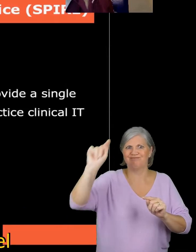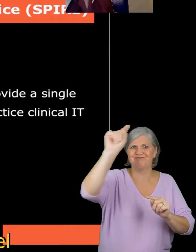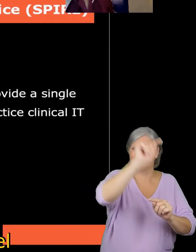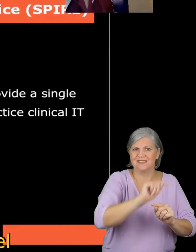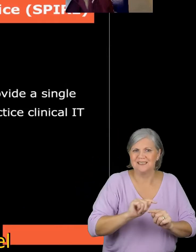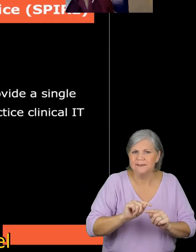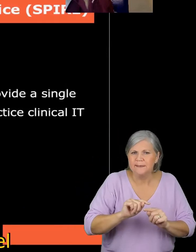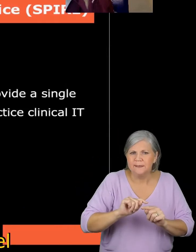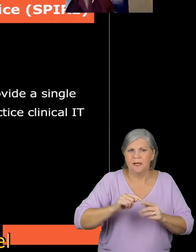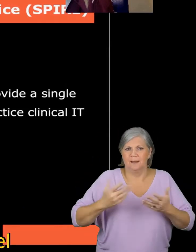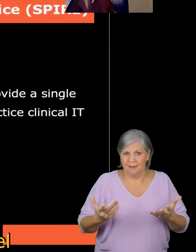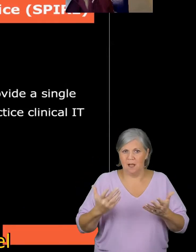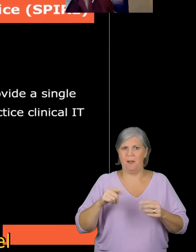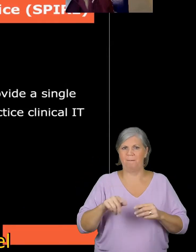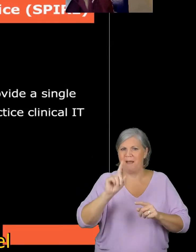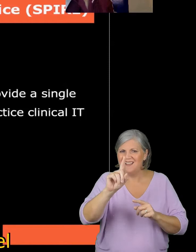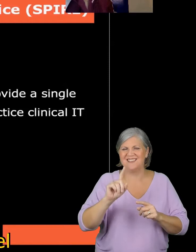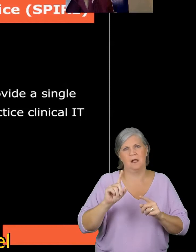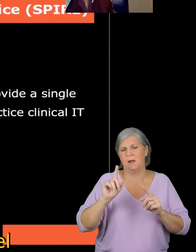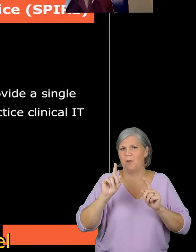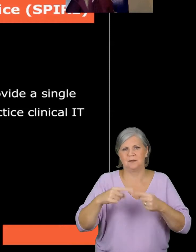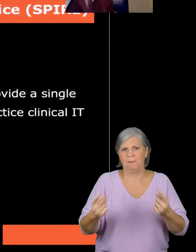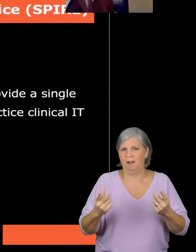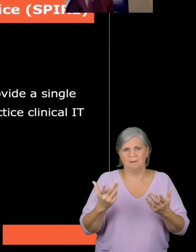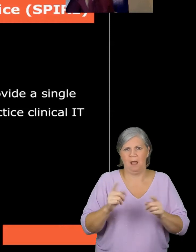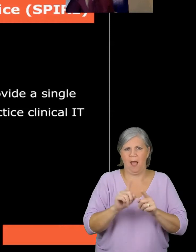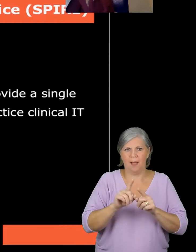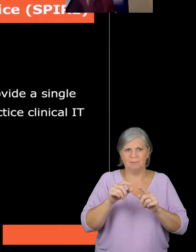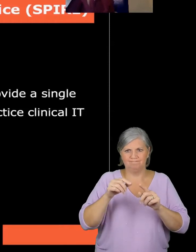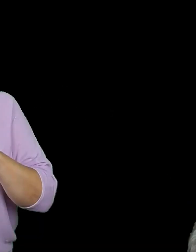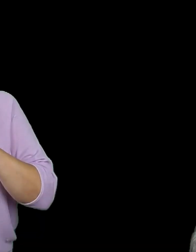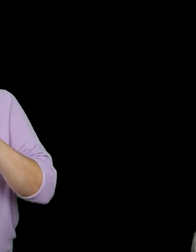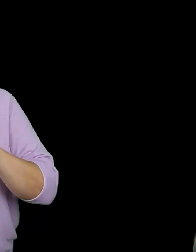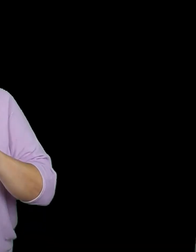loss figures, as it is not collected at GP level.